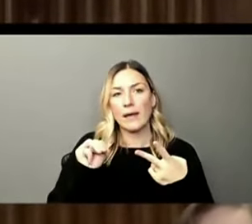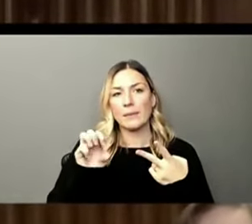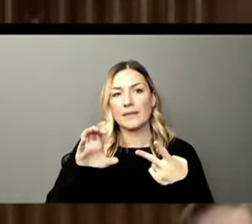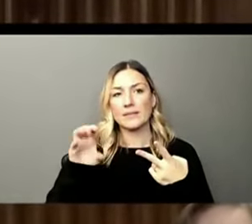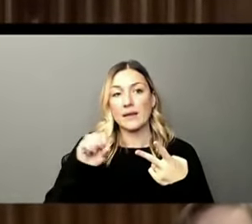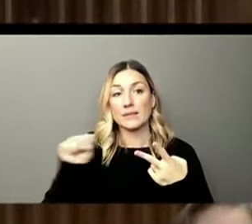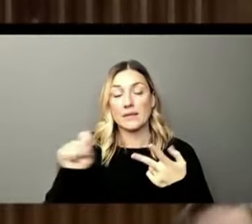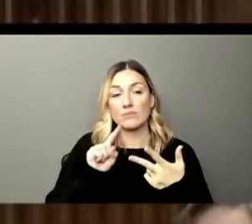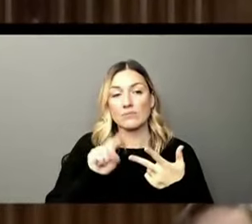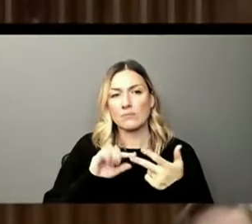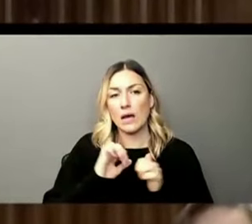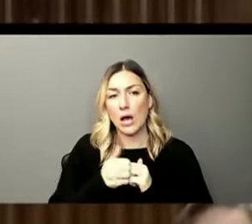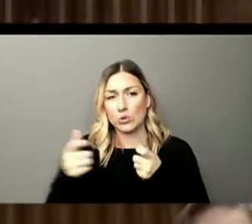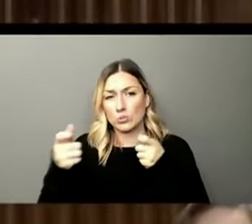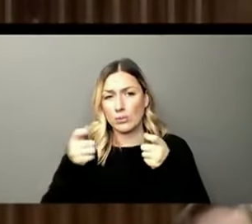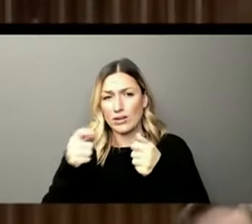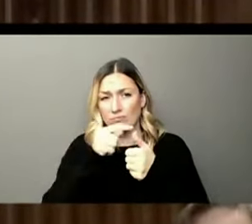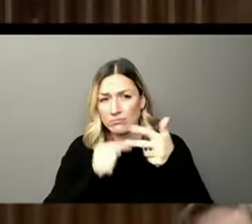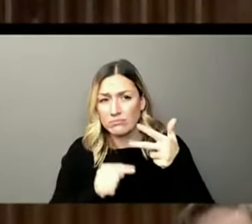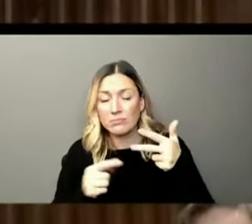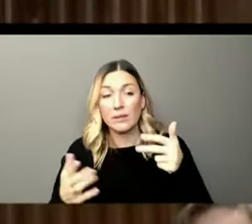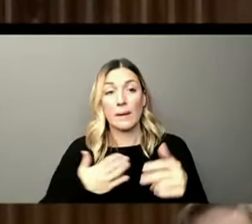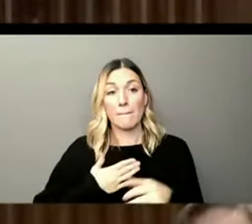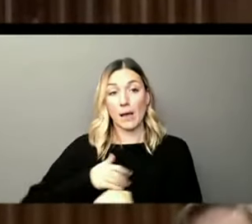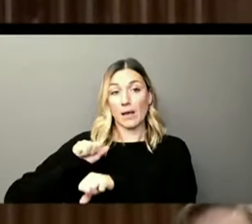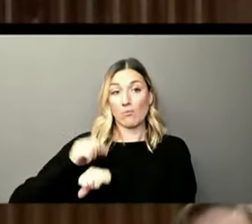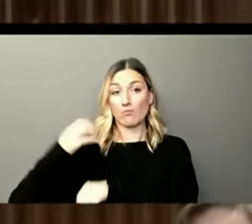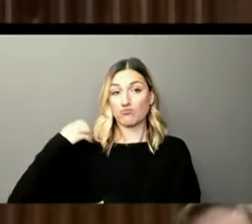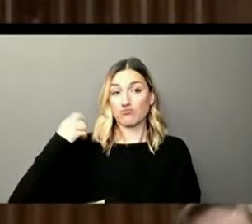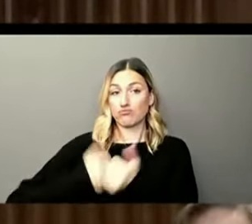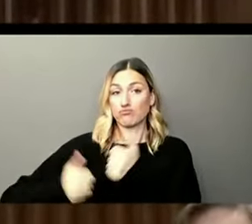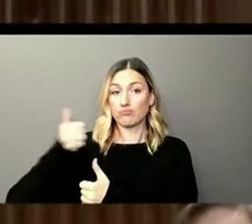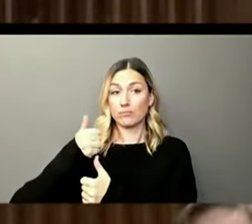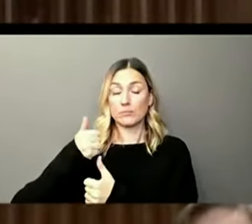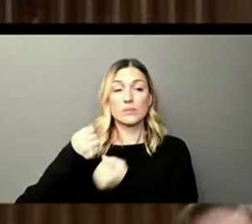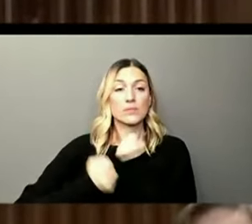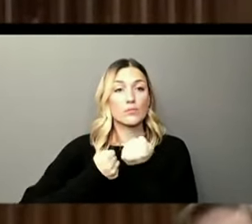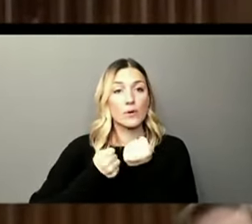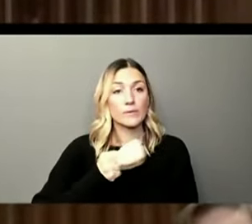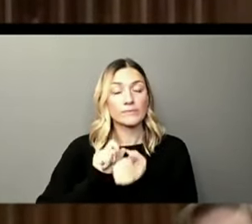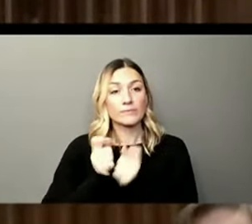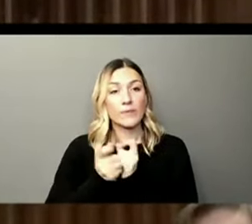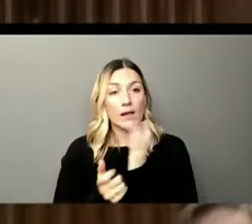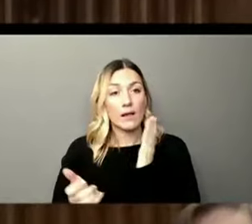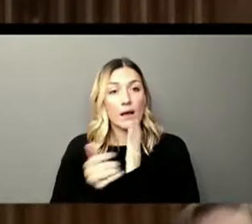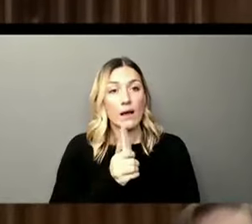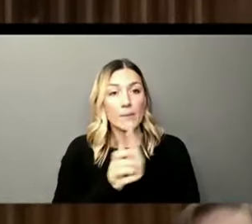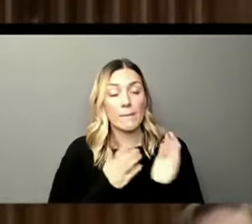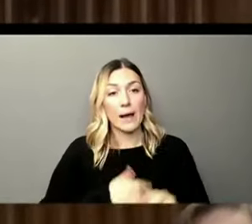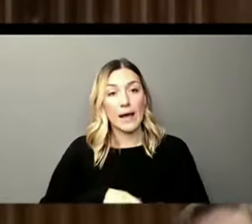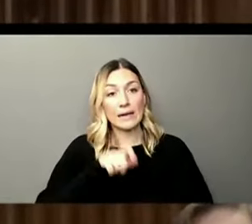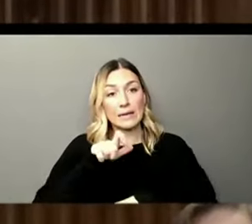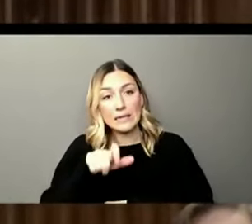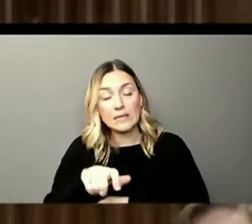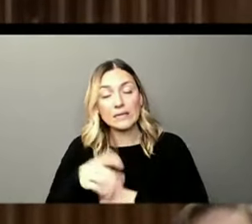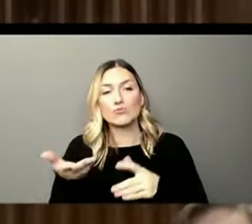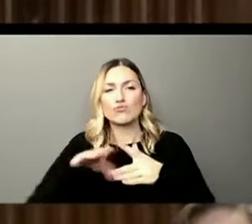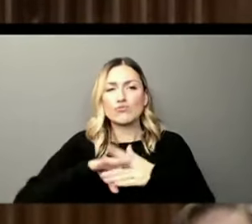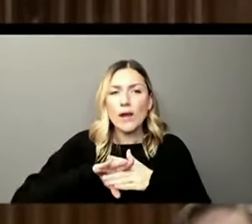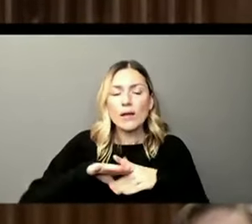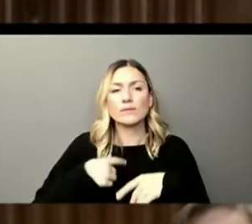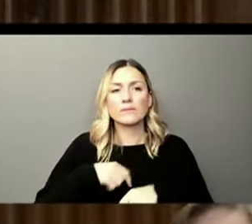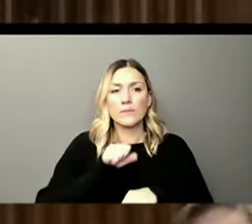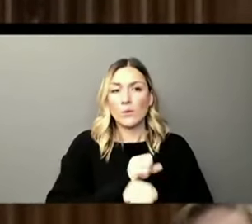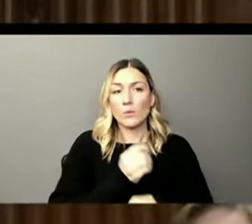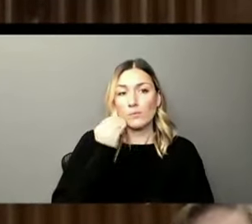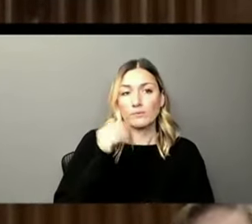how to manage them. My employer has been supportive in accommodating my needs, like frequent breaks and working from home where I can work while